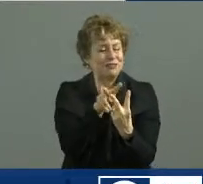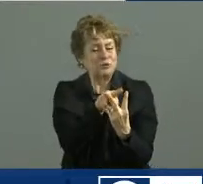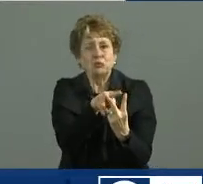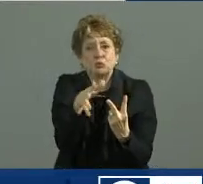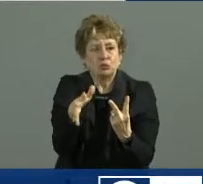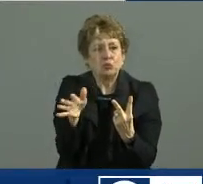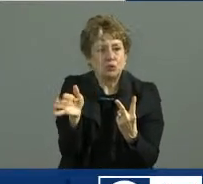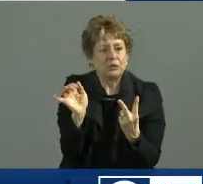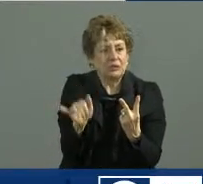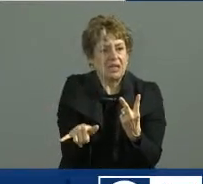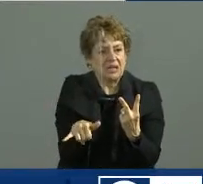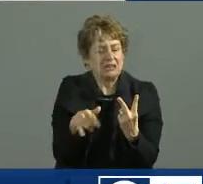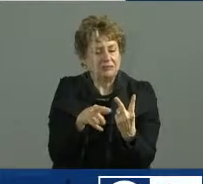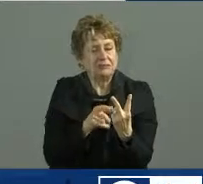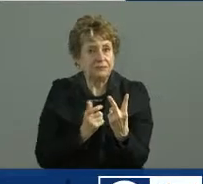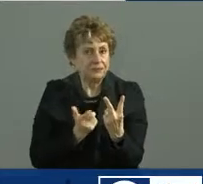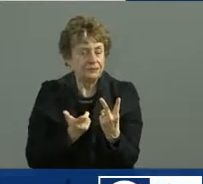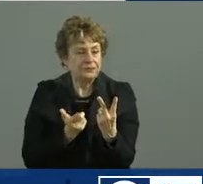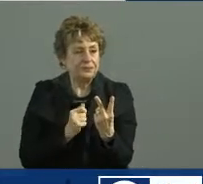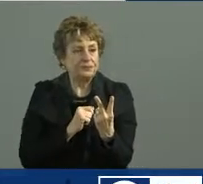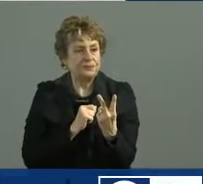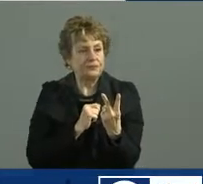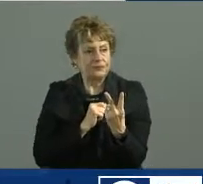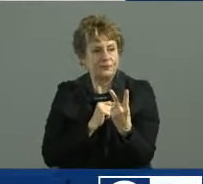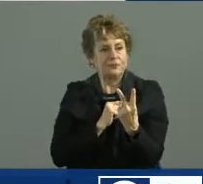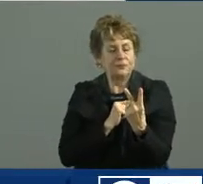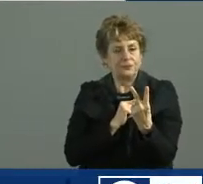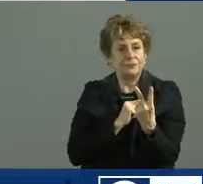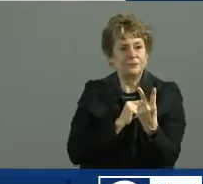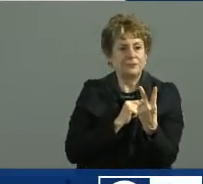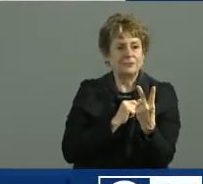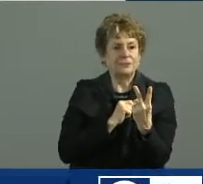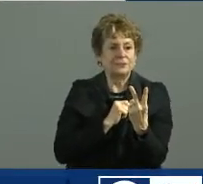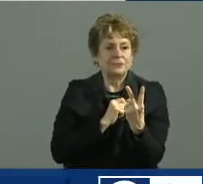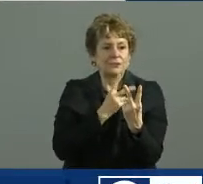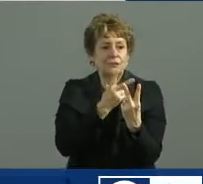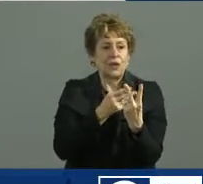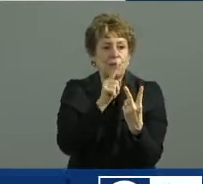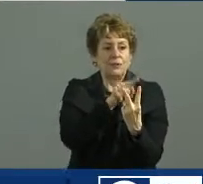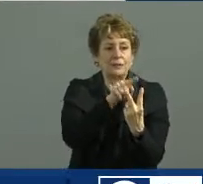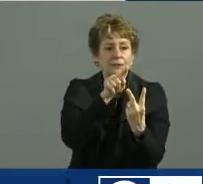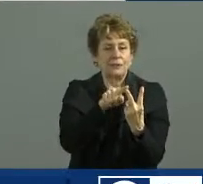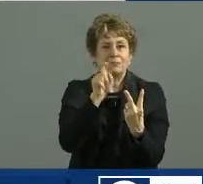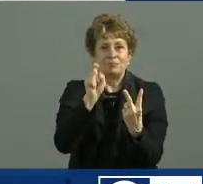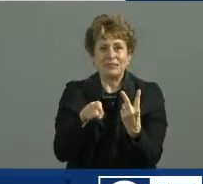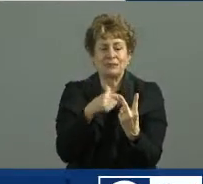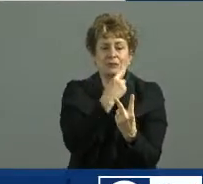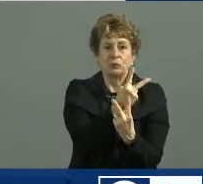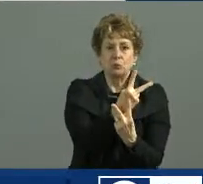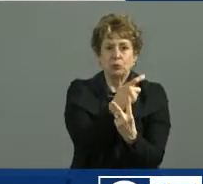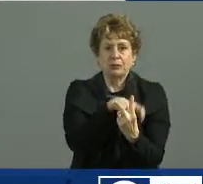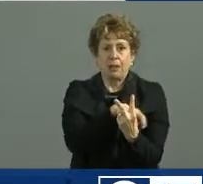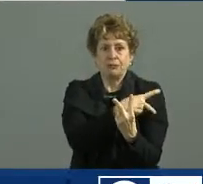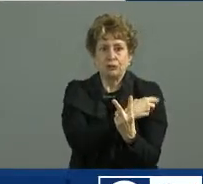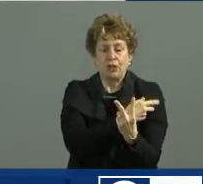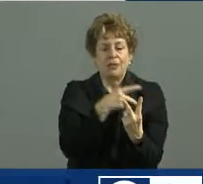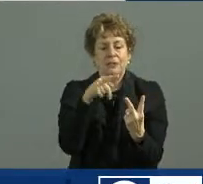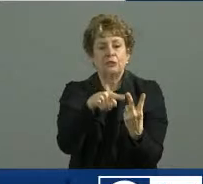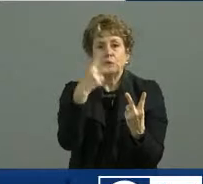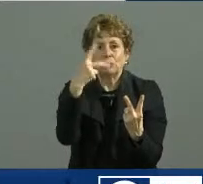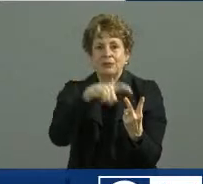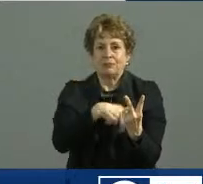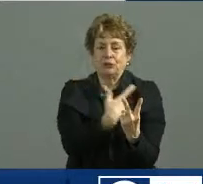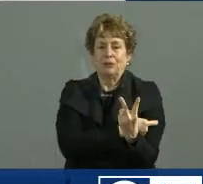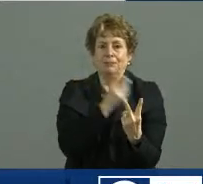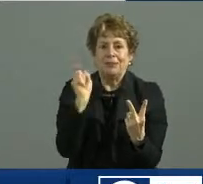and Moderna. Both of those require 2 doses in order to be fully protected. We do know that there is